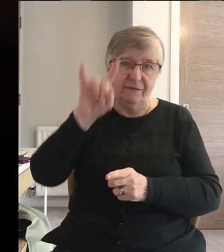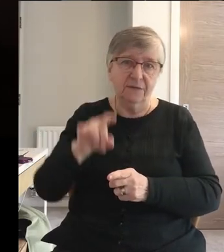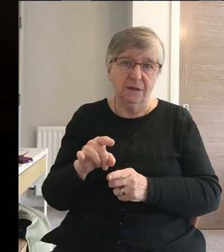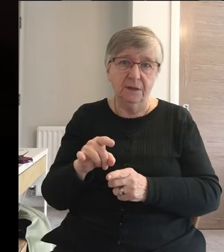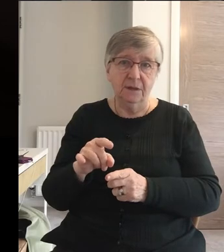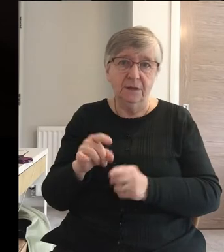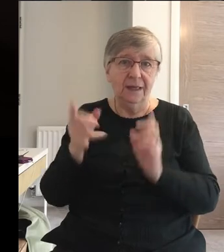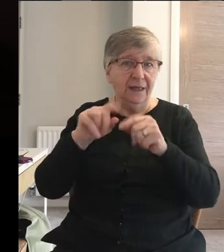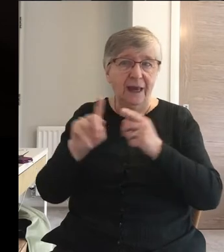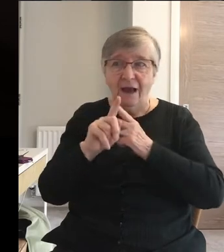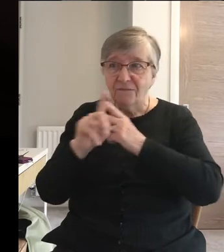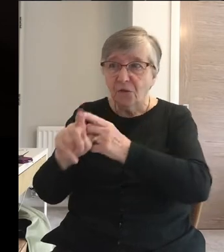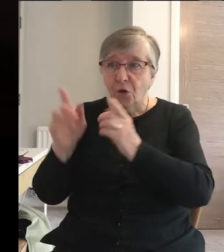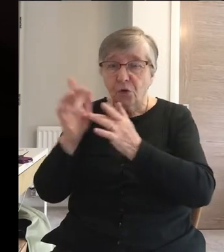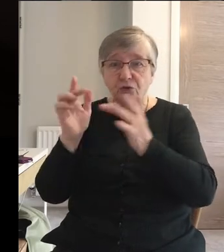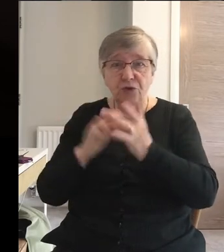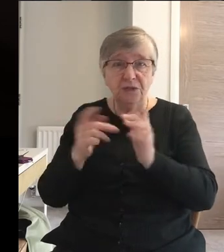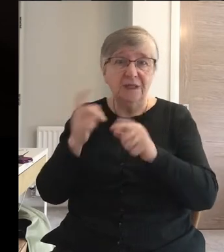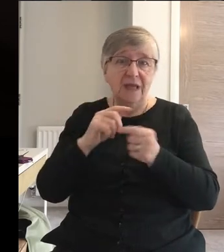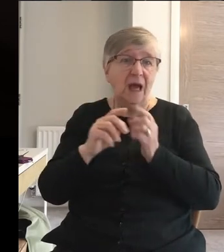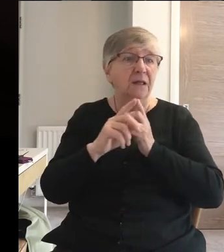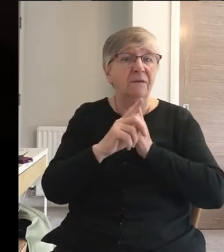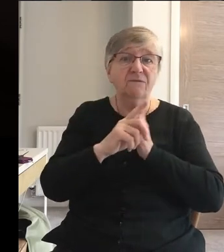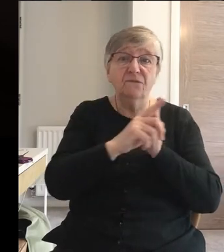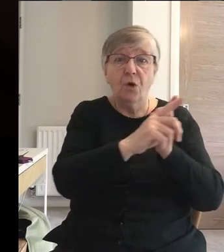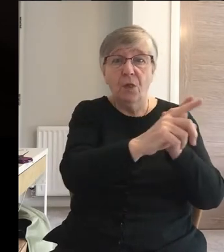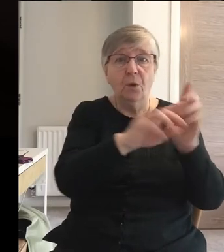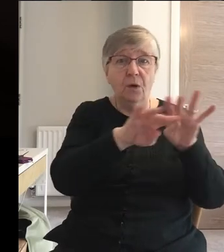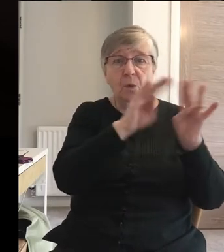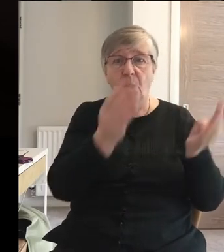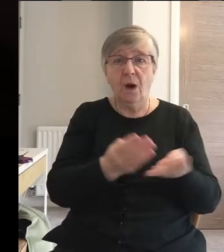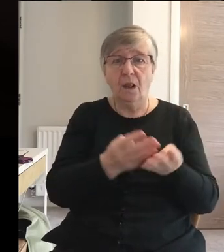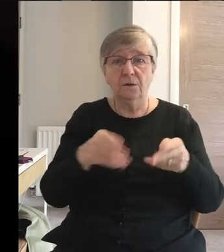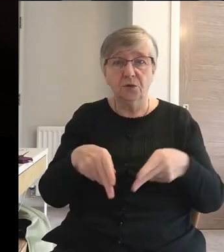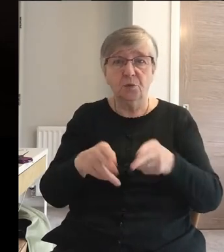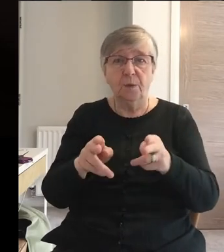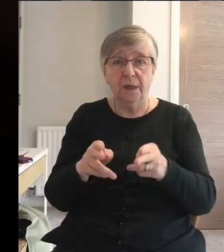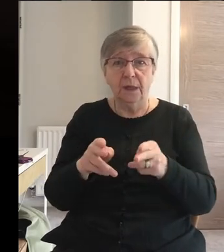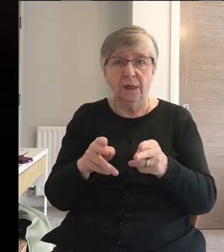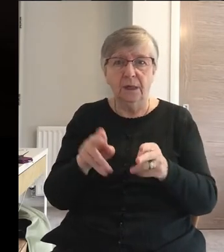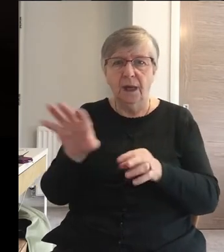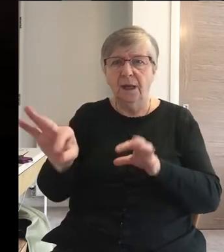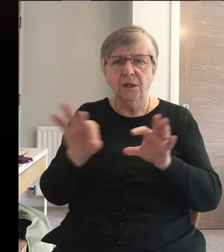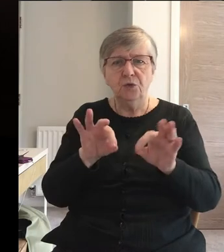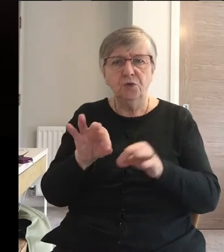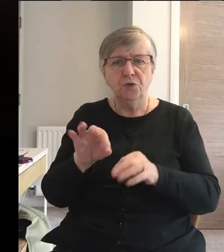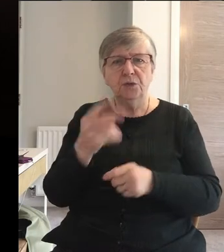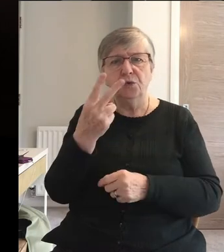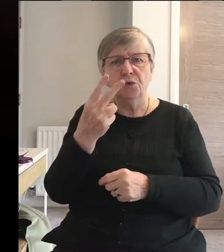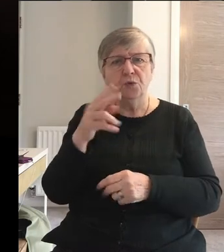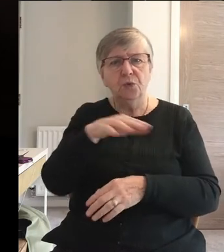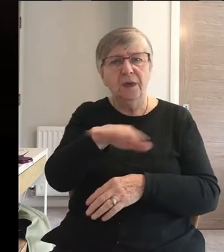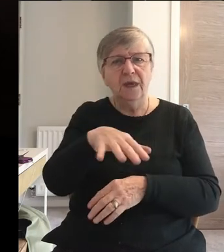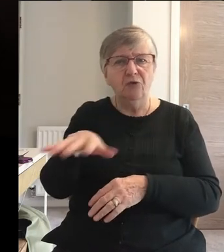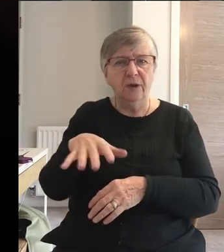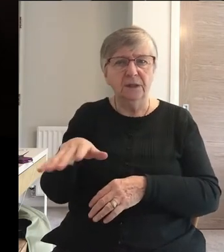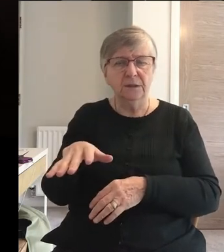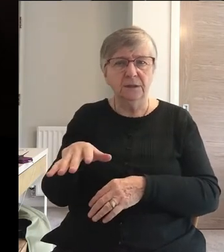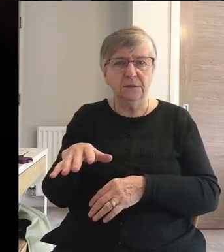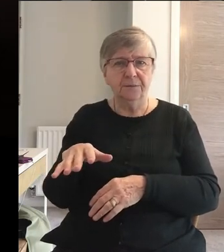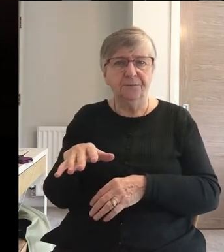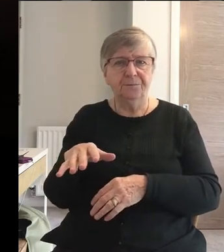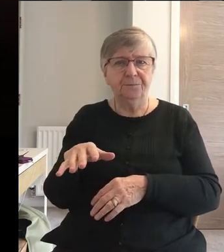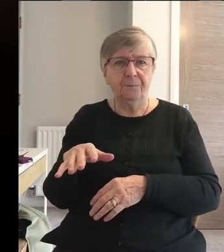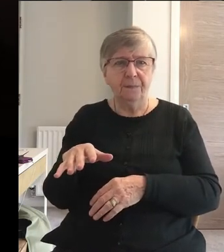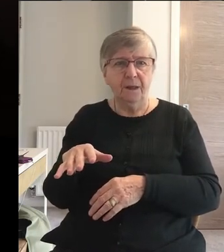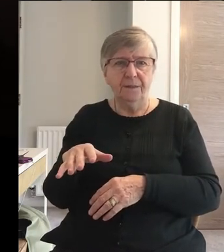Jesus and going along with whatever the world says. And he picks out two areas where there's a clash,